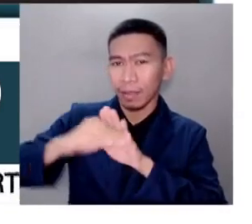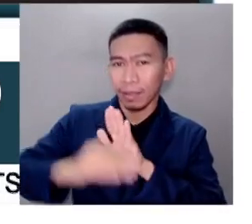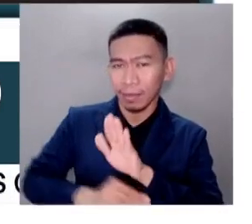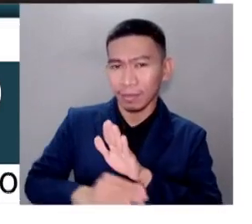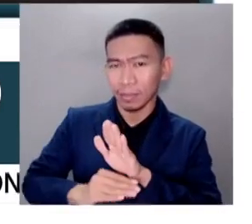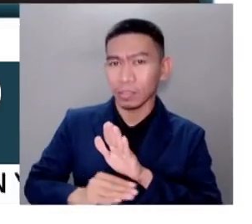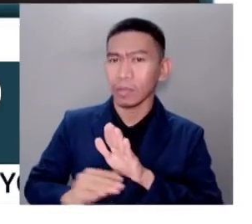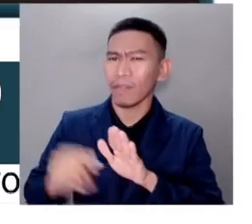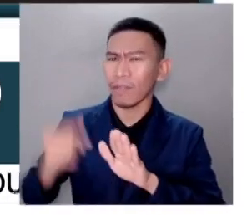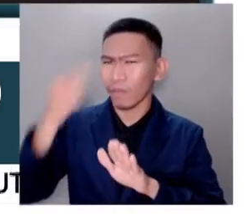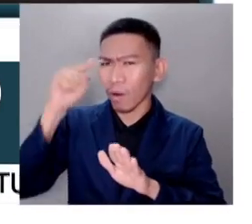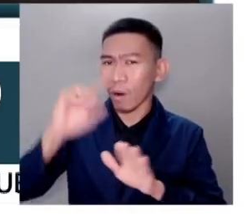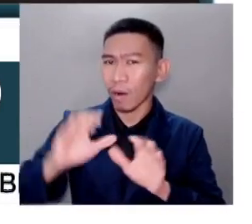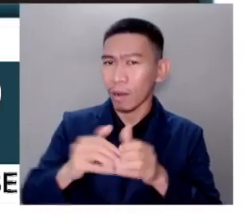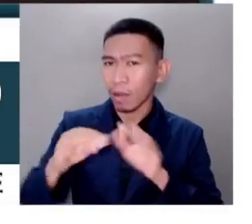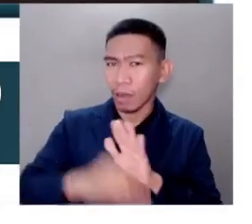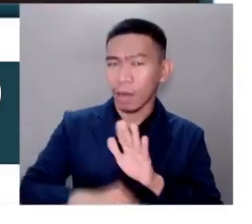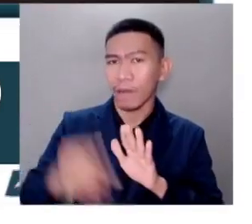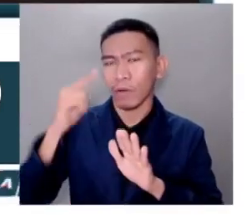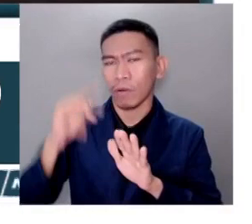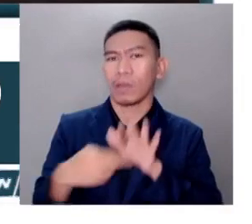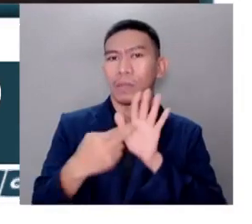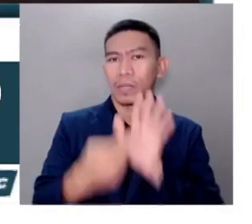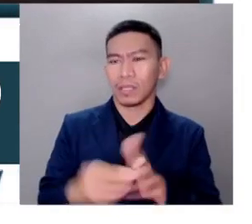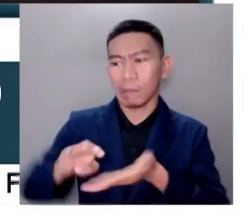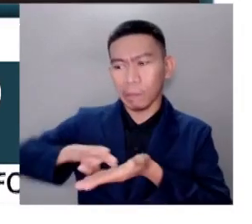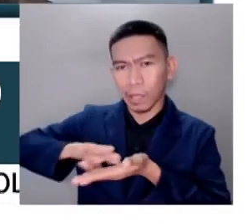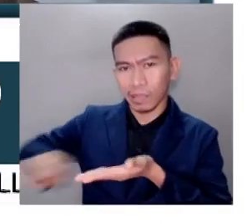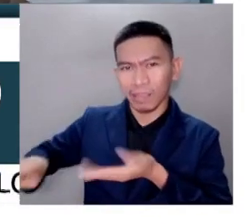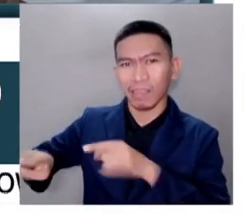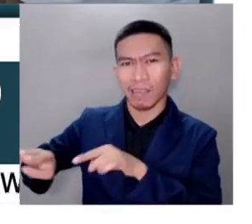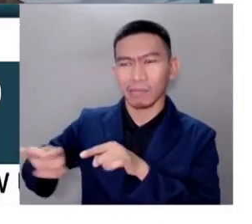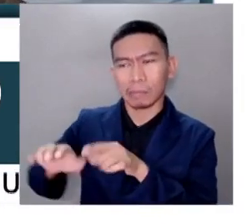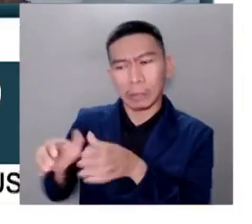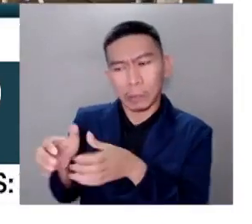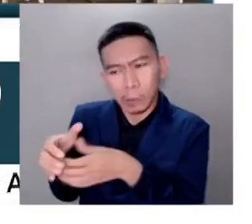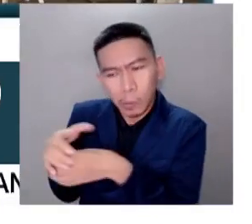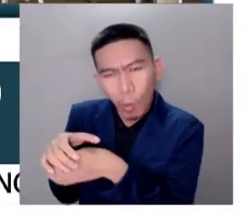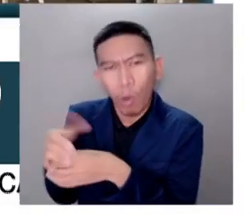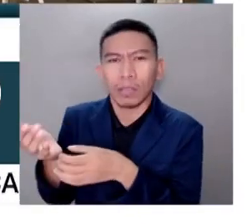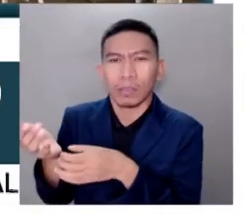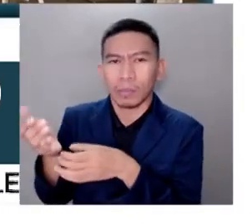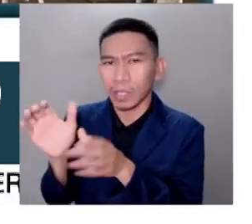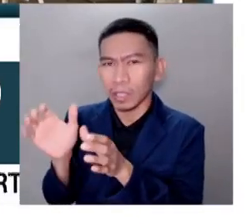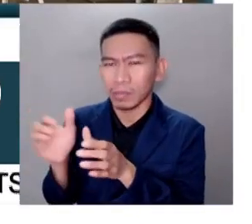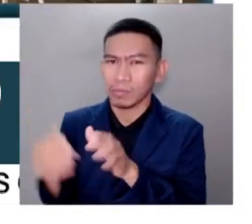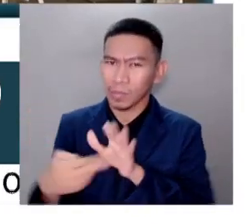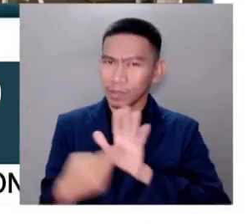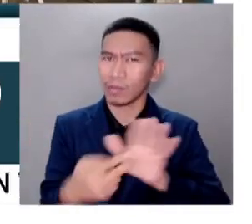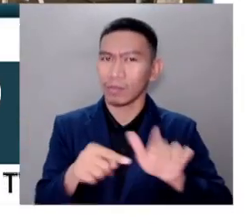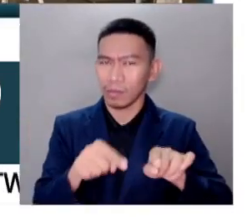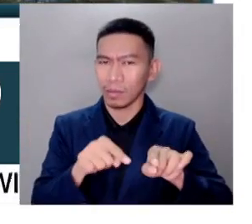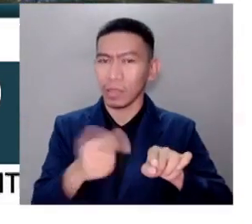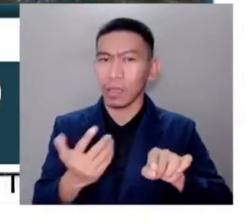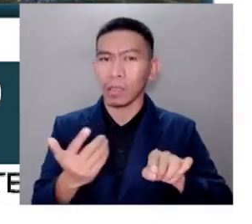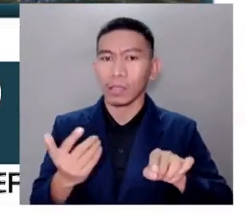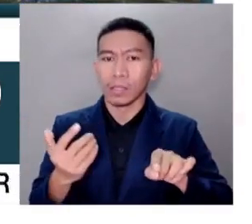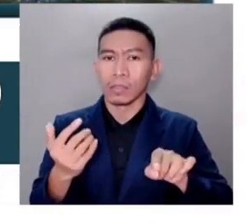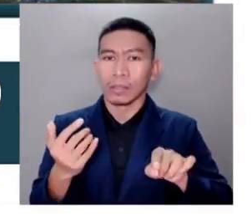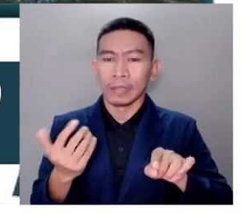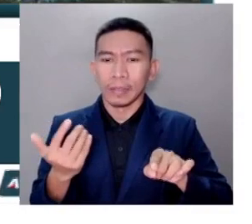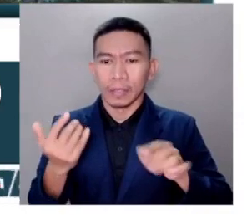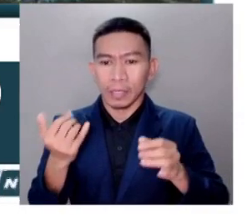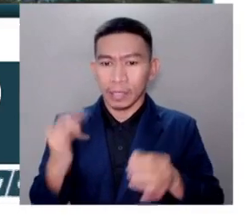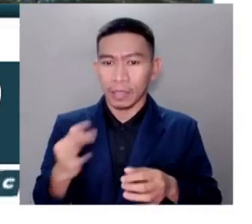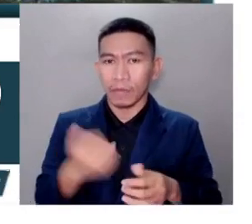represent marginalised and underrepresented groups. That really is essential. And if any leaders who have